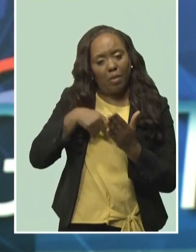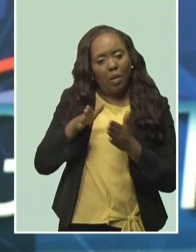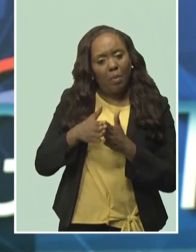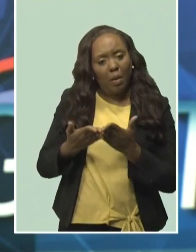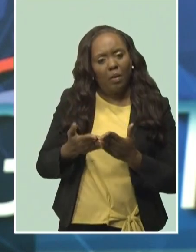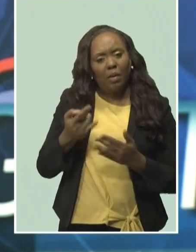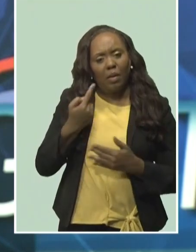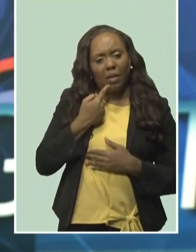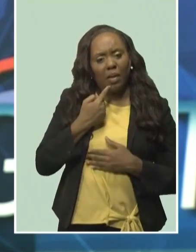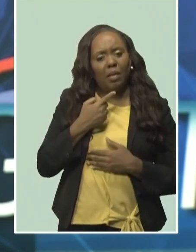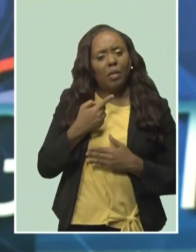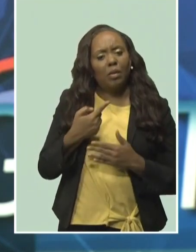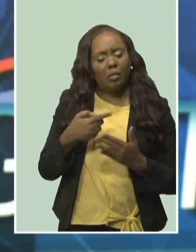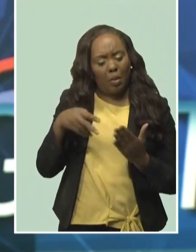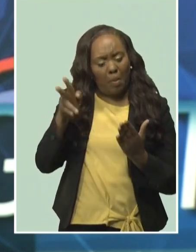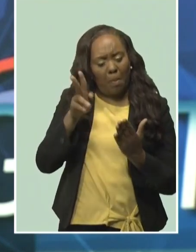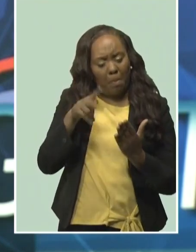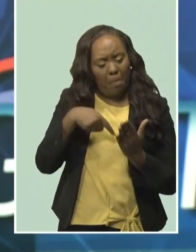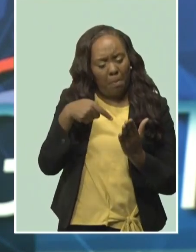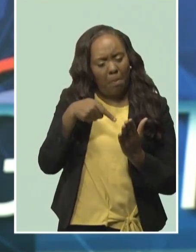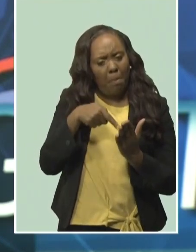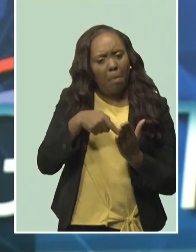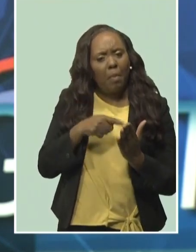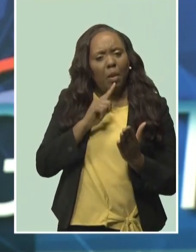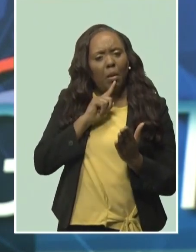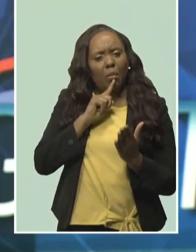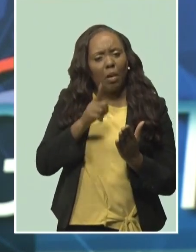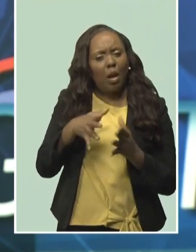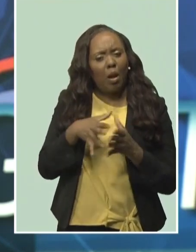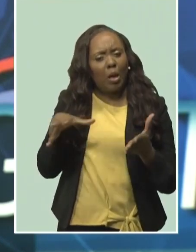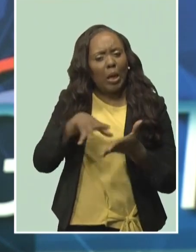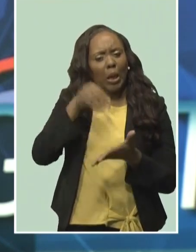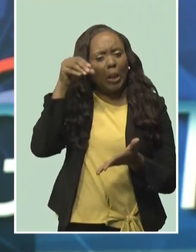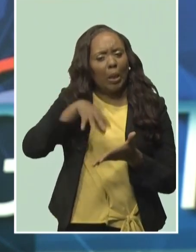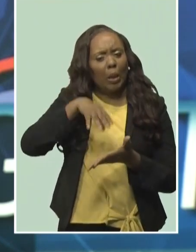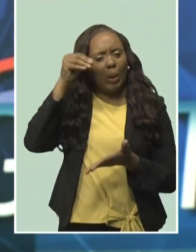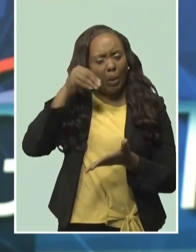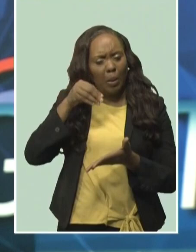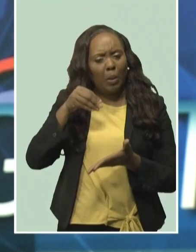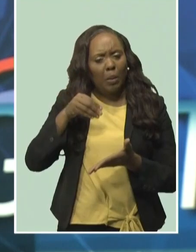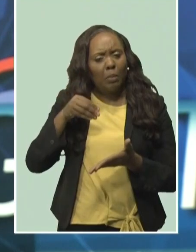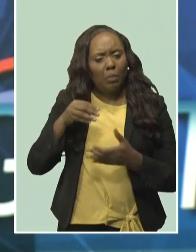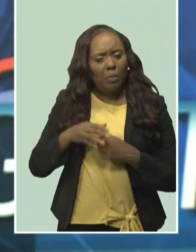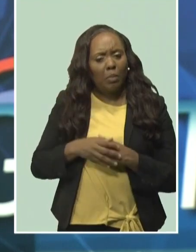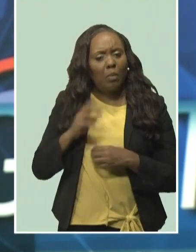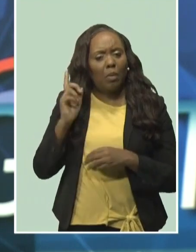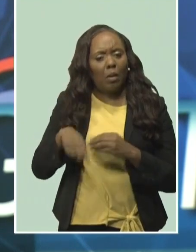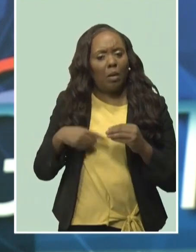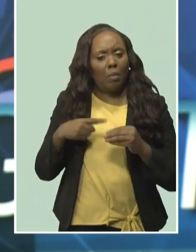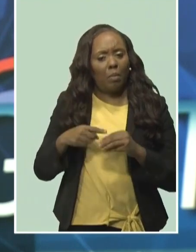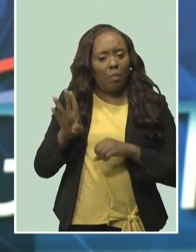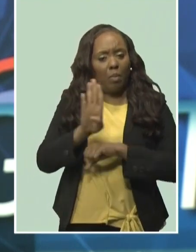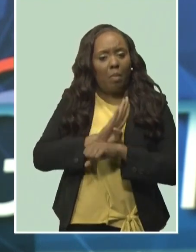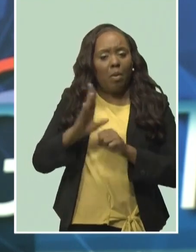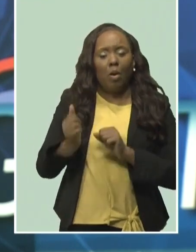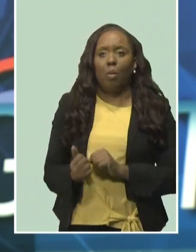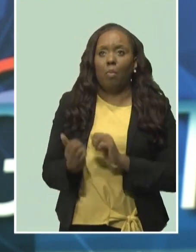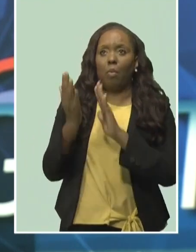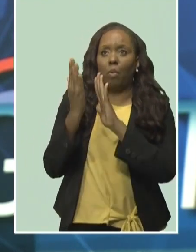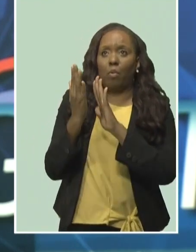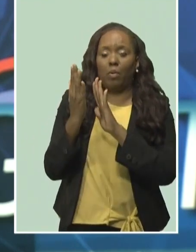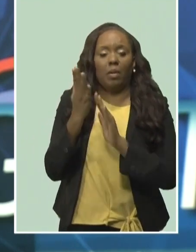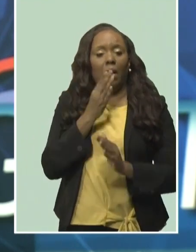highlights the reality that there were lots of lessons to be learned and gaps to be filled with respect to the country's approach to